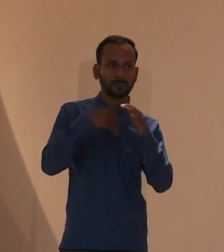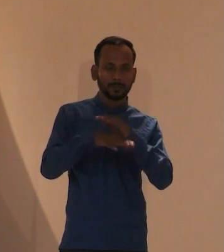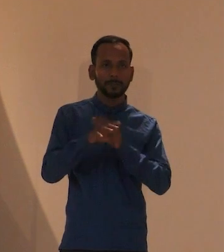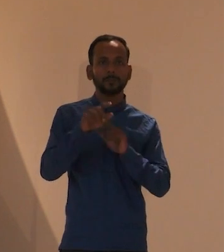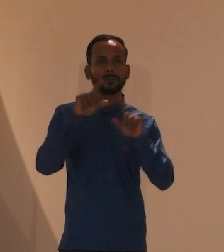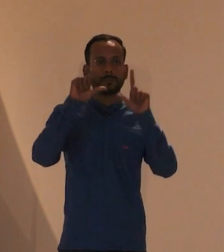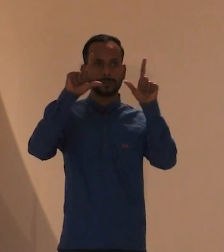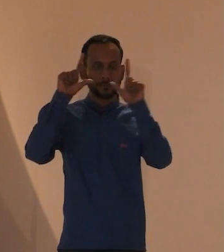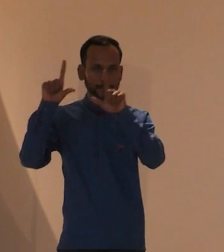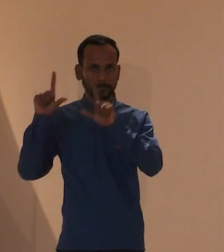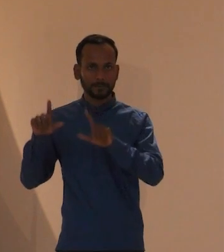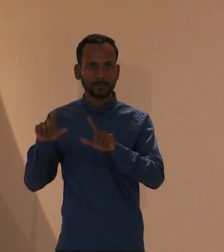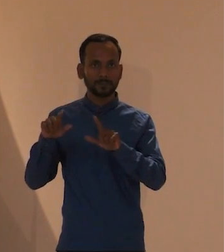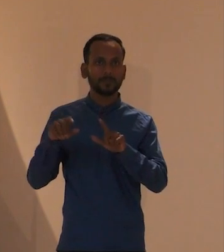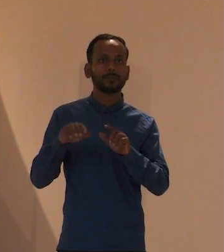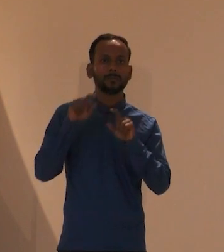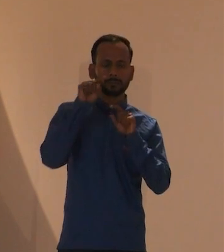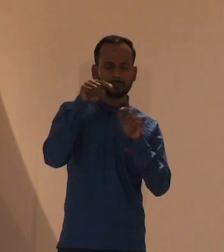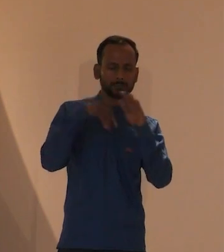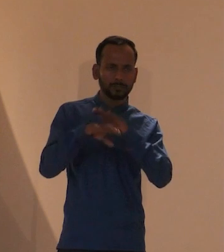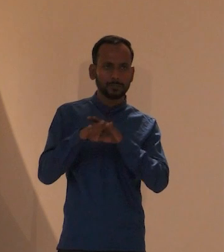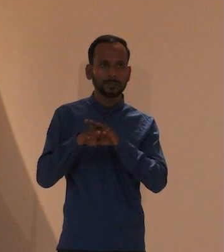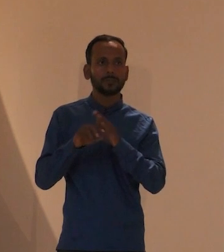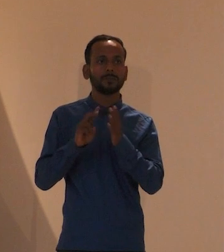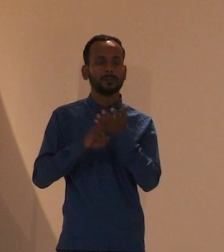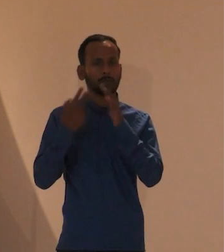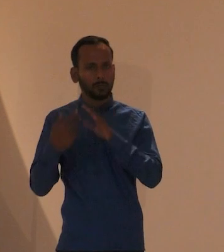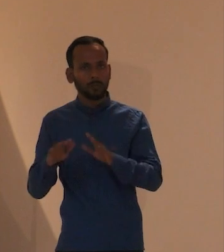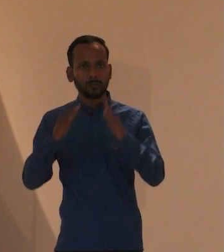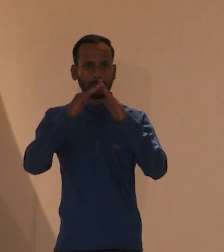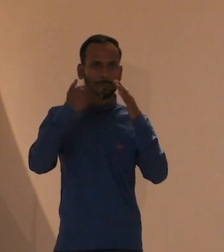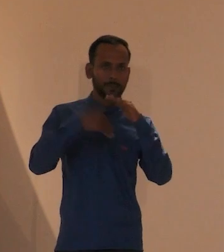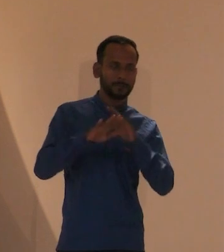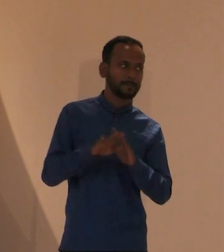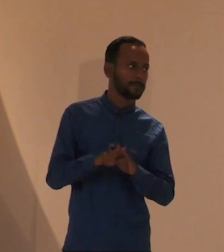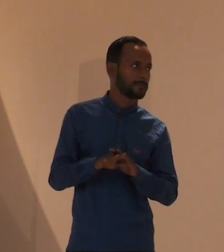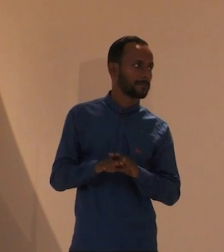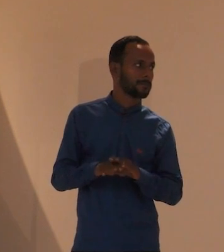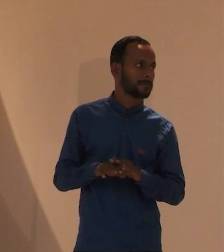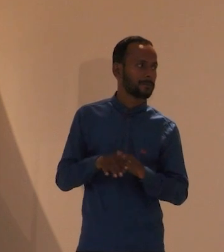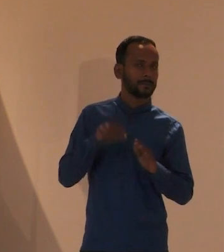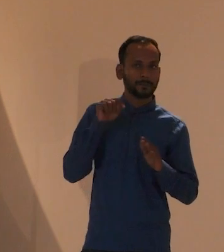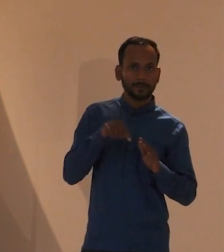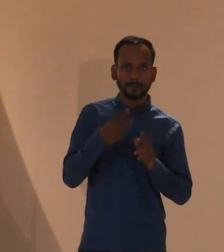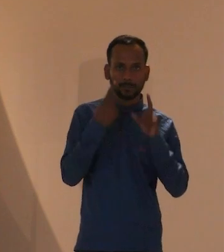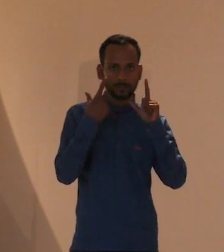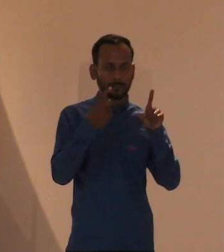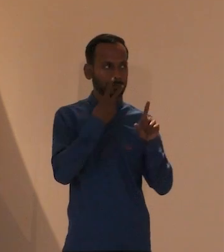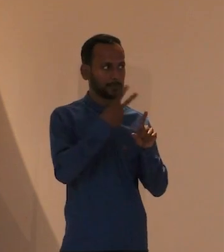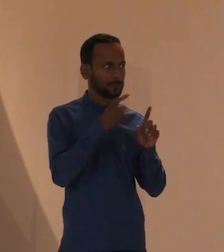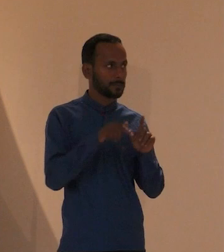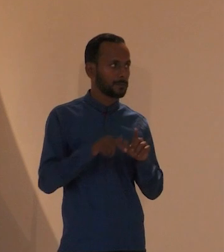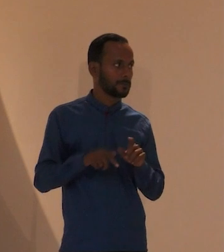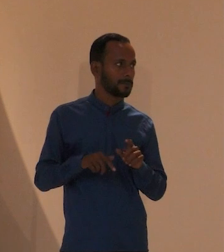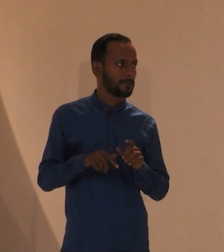we can say it's come back into its original home, where it was actually meant to be. And then we see the Good Shepherd,